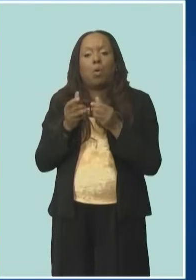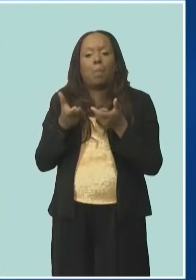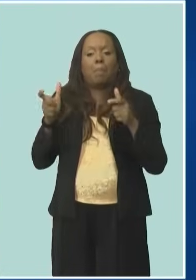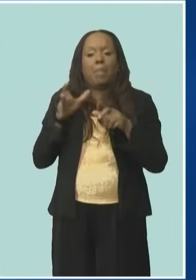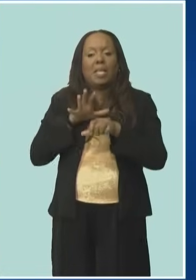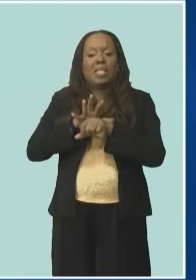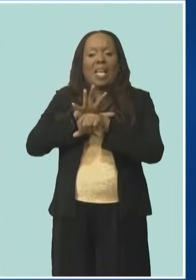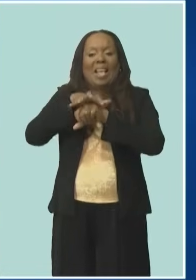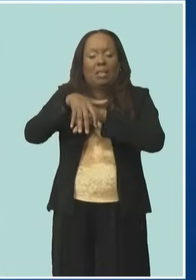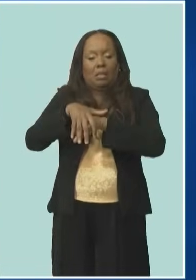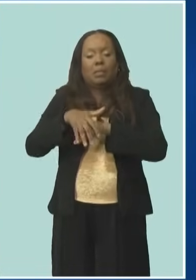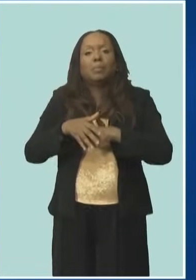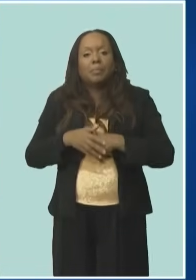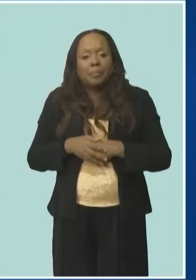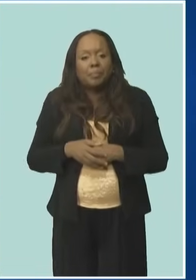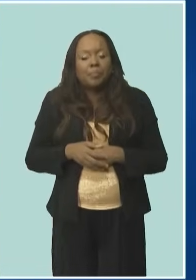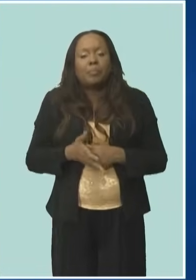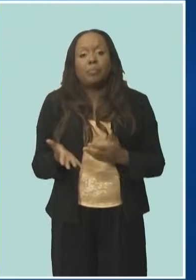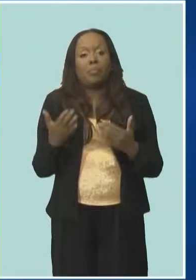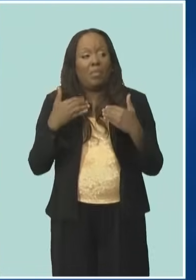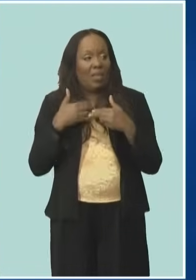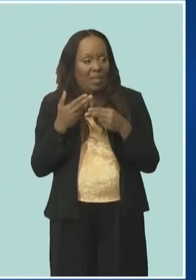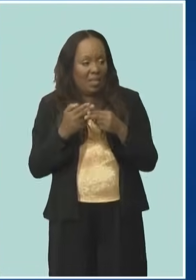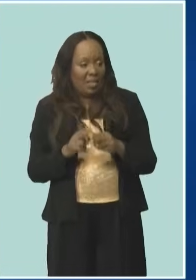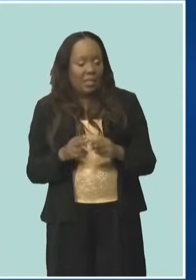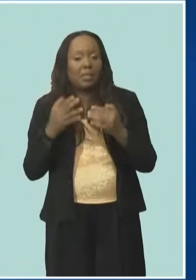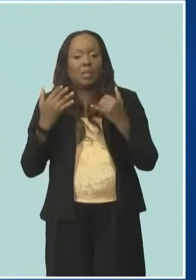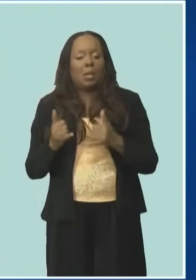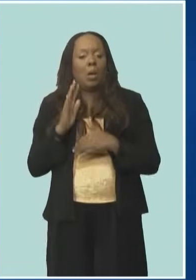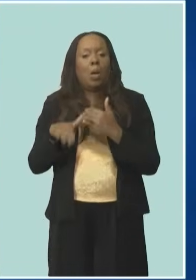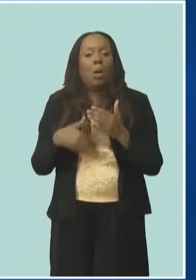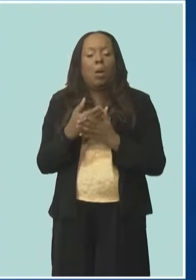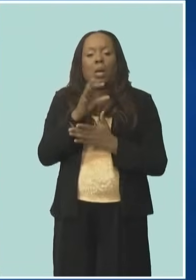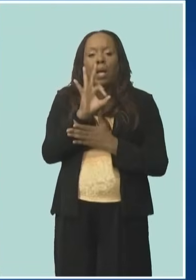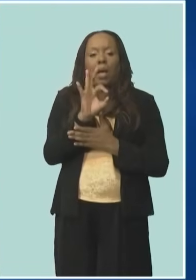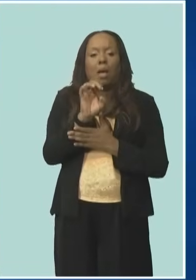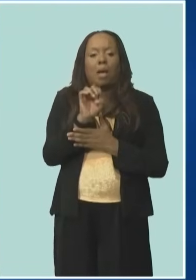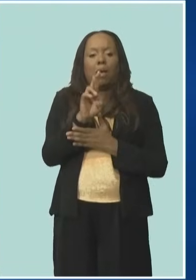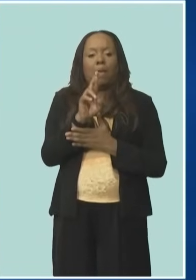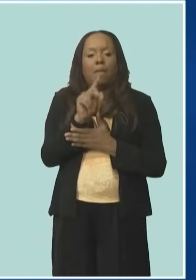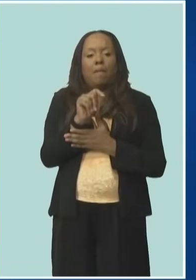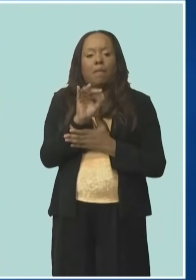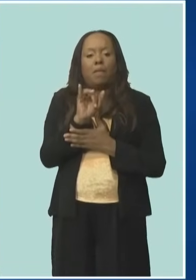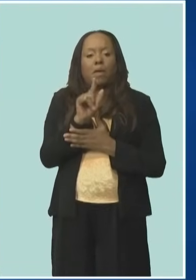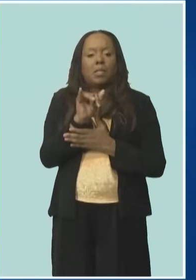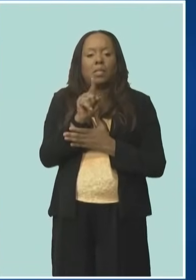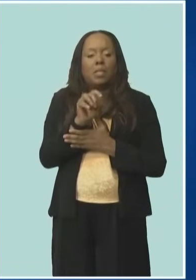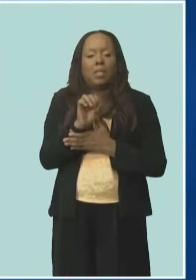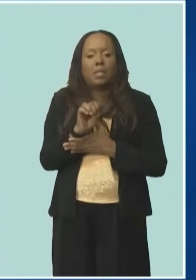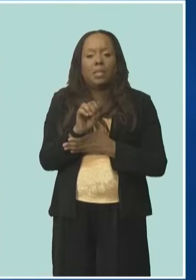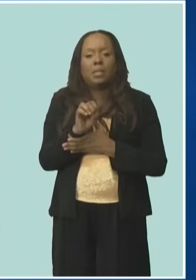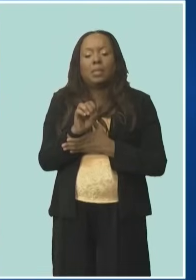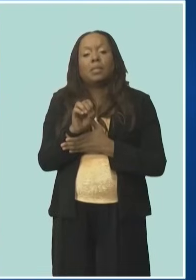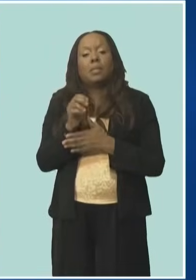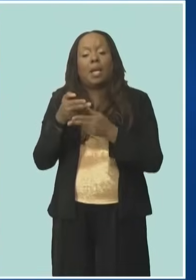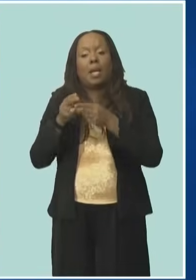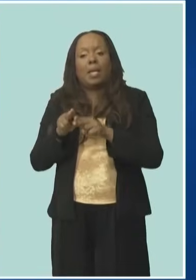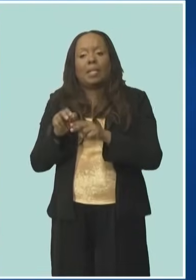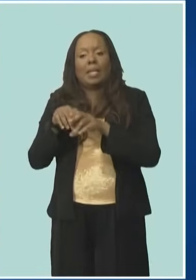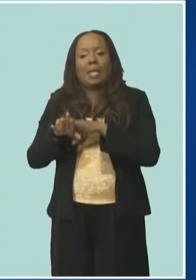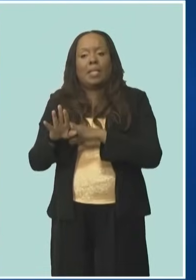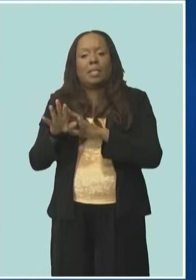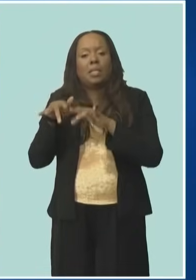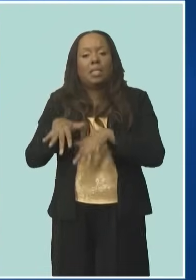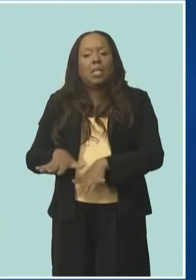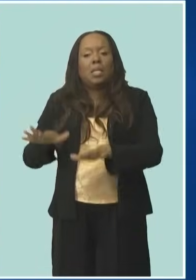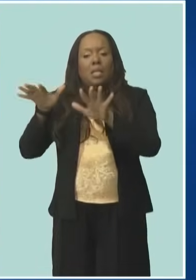have fertilized eggs, and now they have to release those fertilized eggs into the ocean. But they will do it based